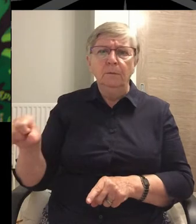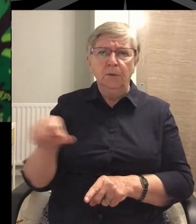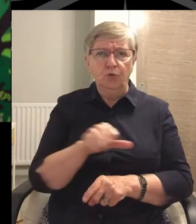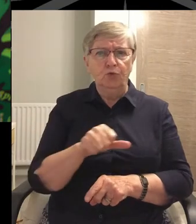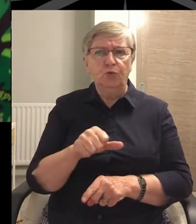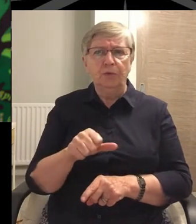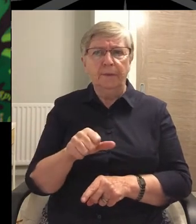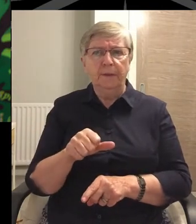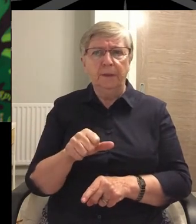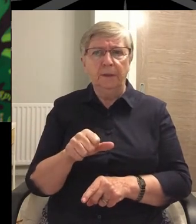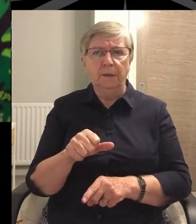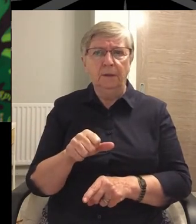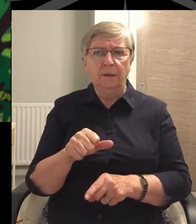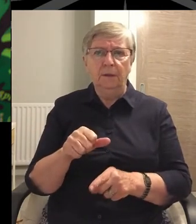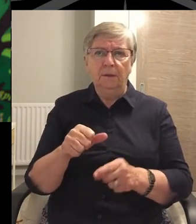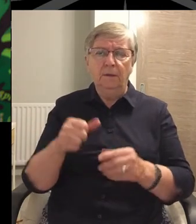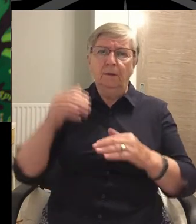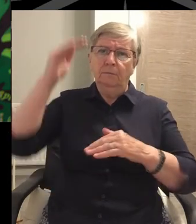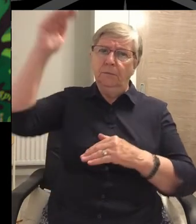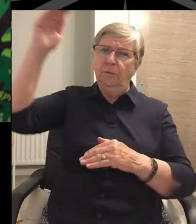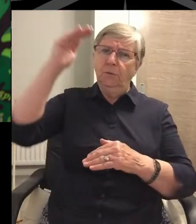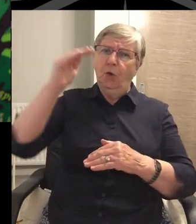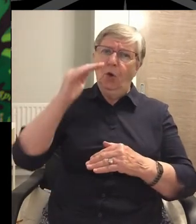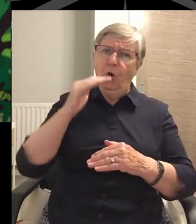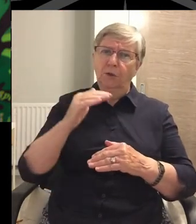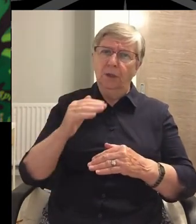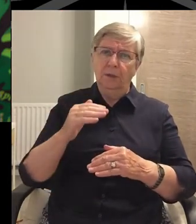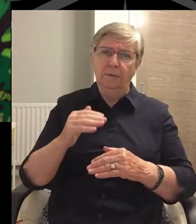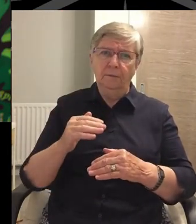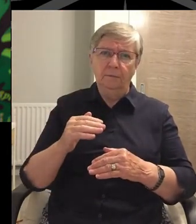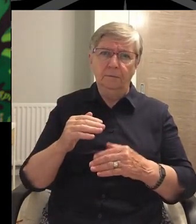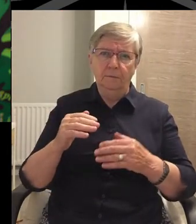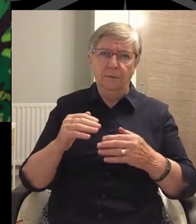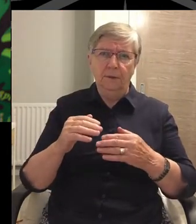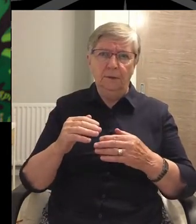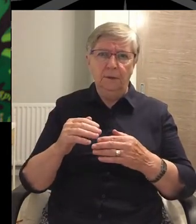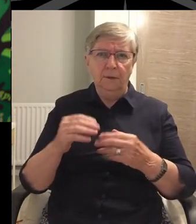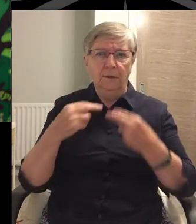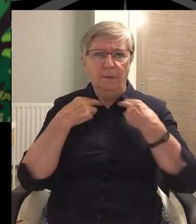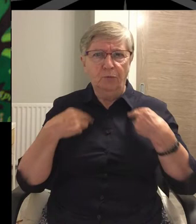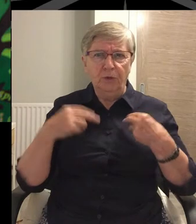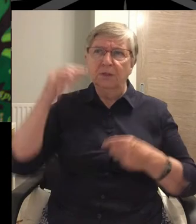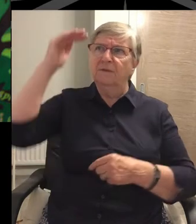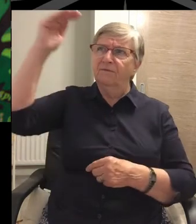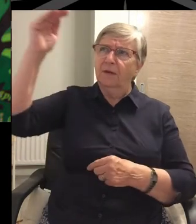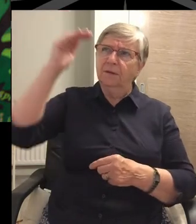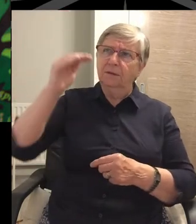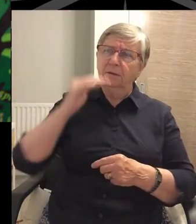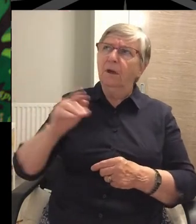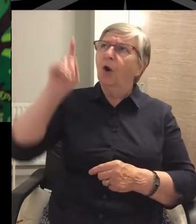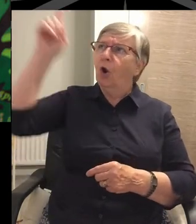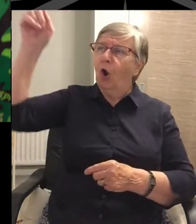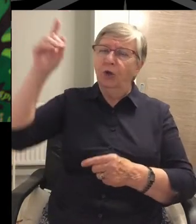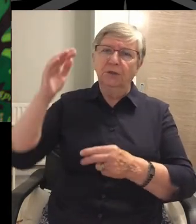They thought there should be, and that there was some kind of pecking order as to who God should be interested in.